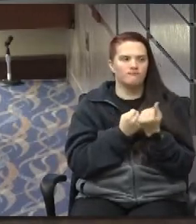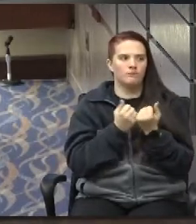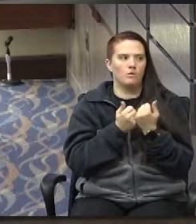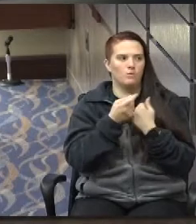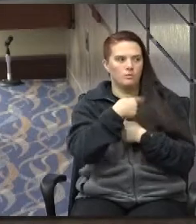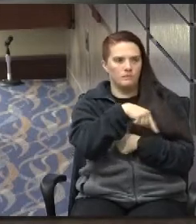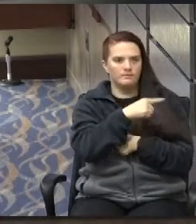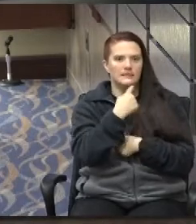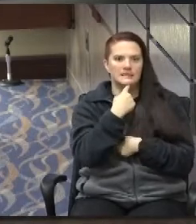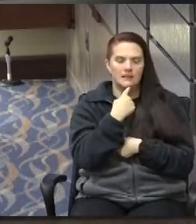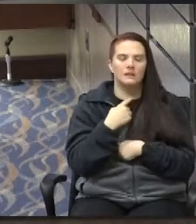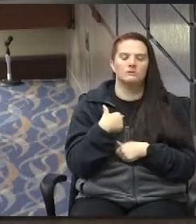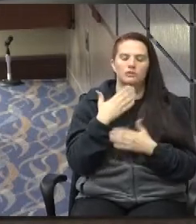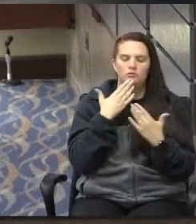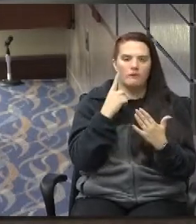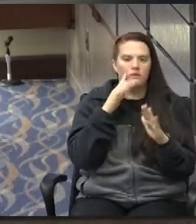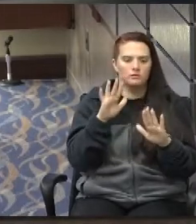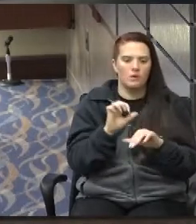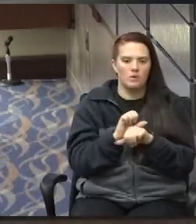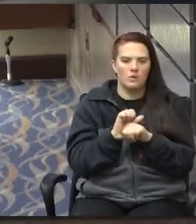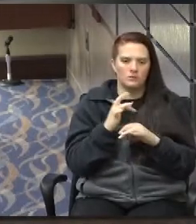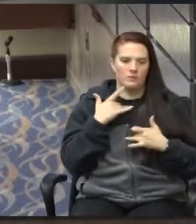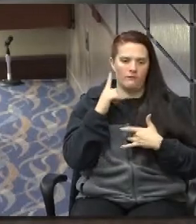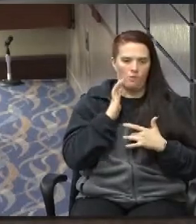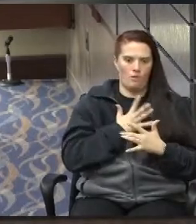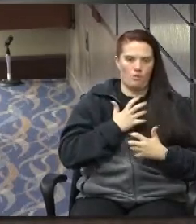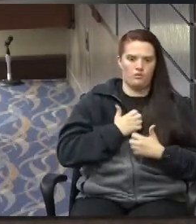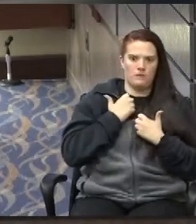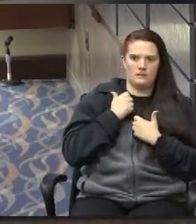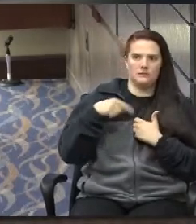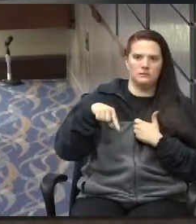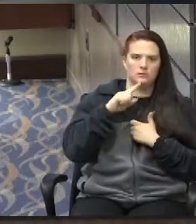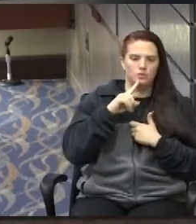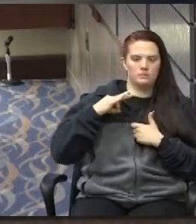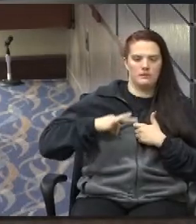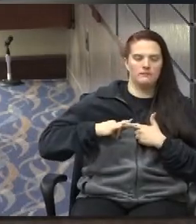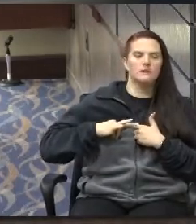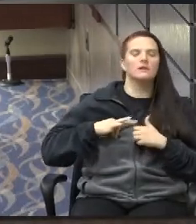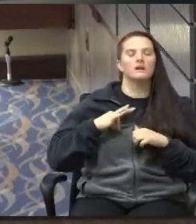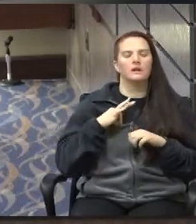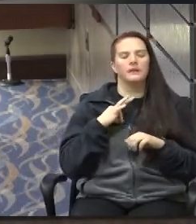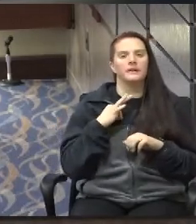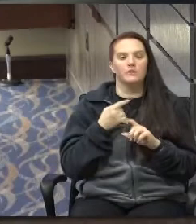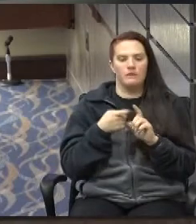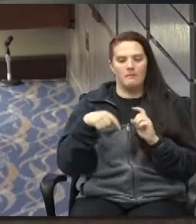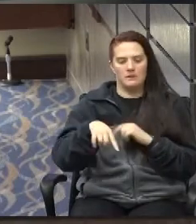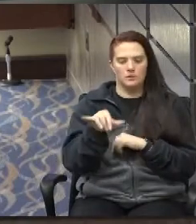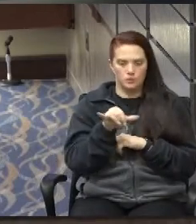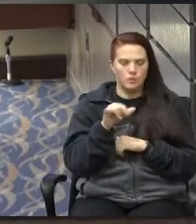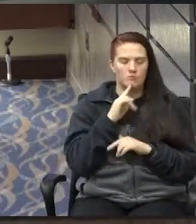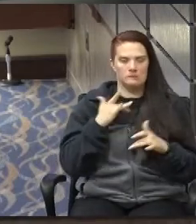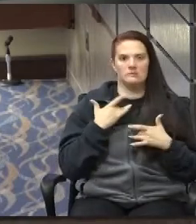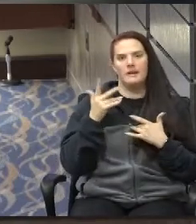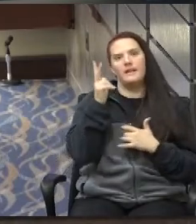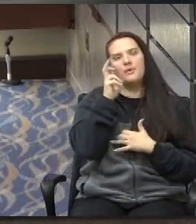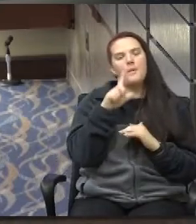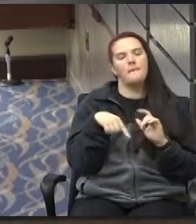for this great work, and excited for our residents to get to benefit from this as well, and excited to hear